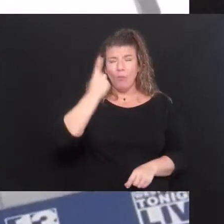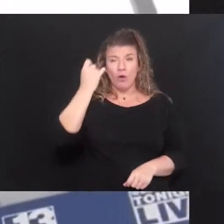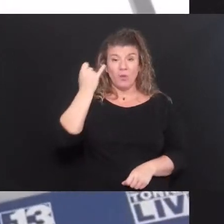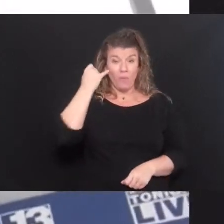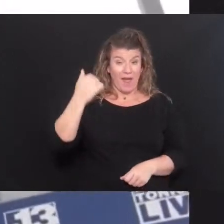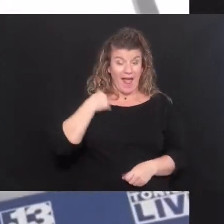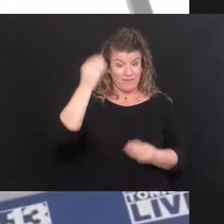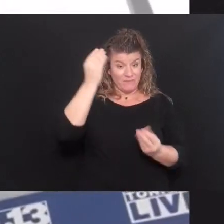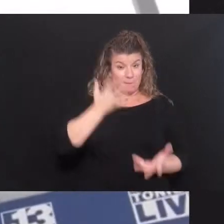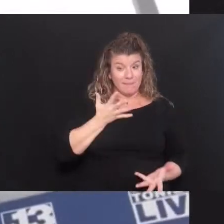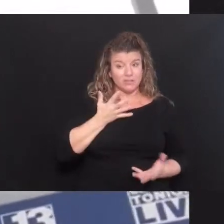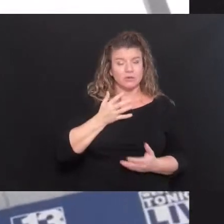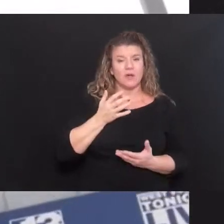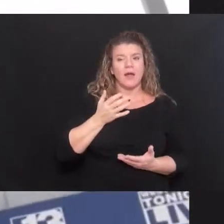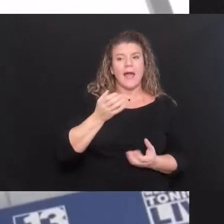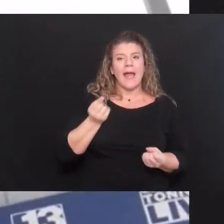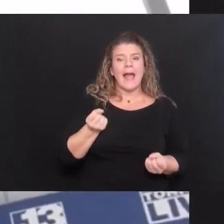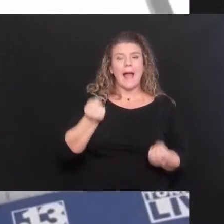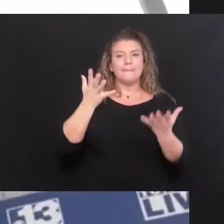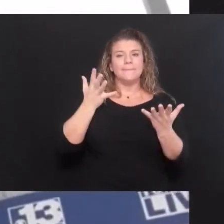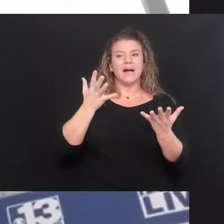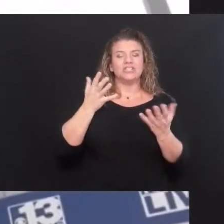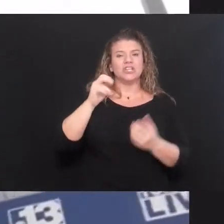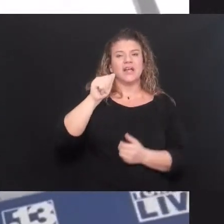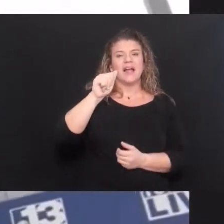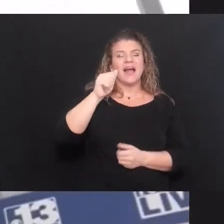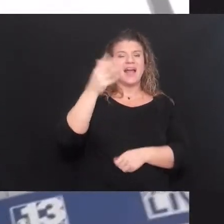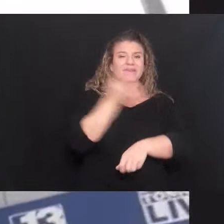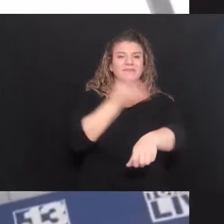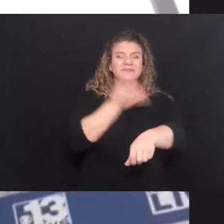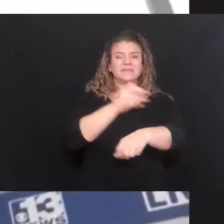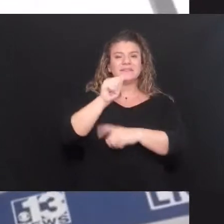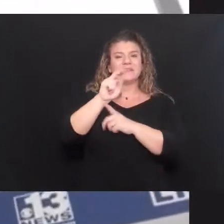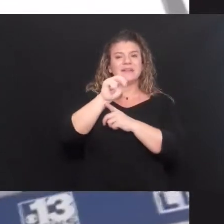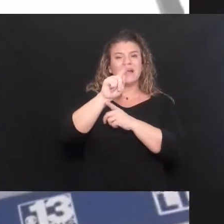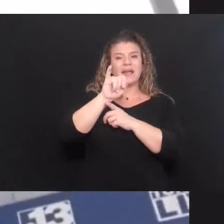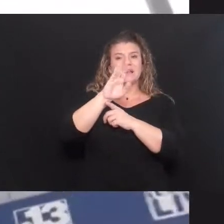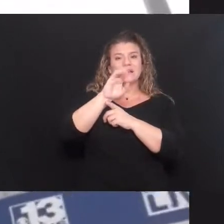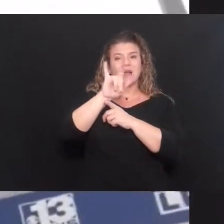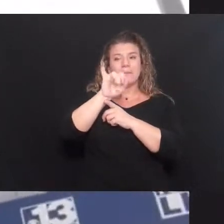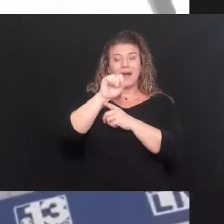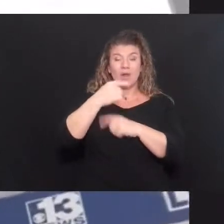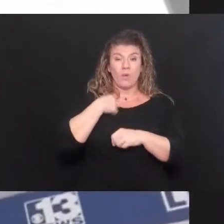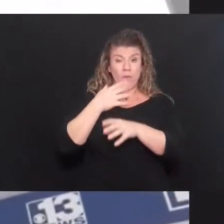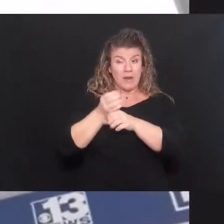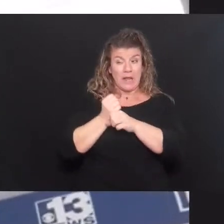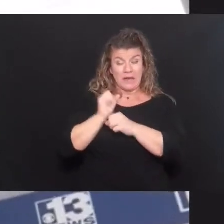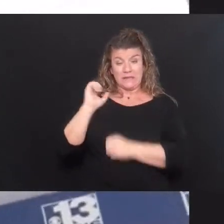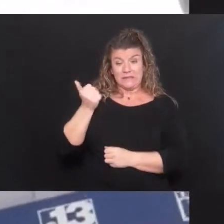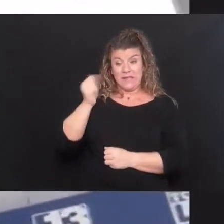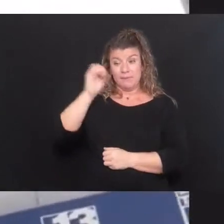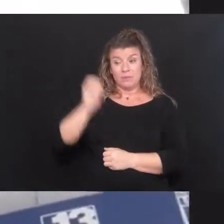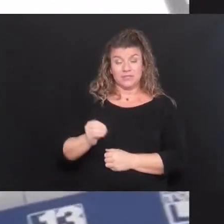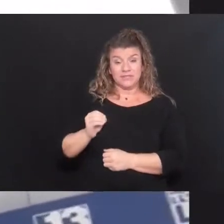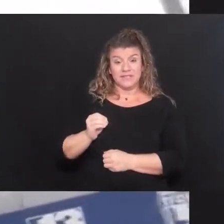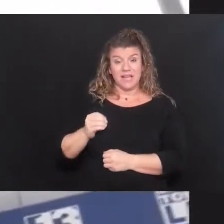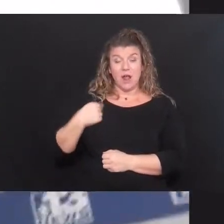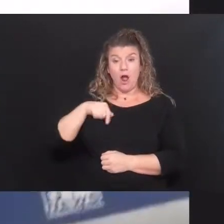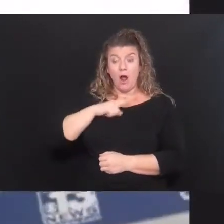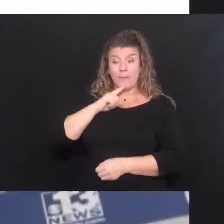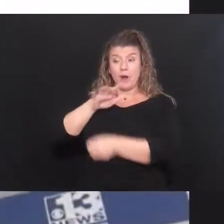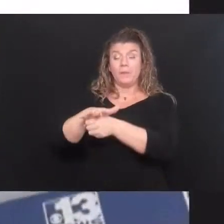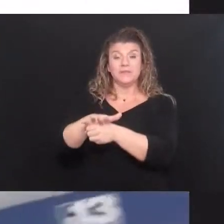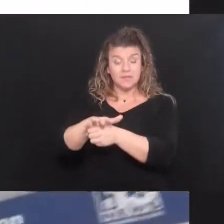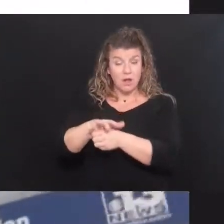update on the supply of monoclonal antibodies. I know we were getting maybe 10% of what the state was promised. Are we